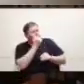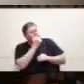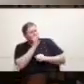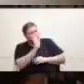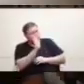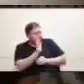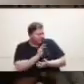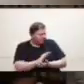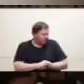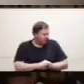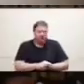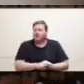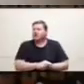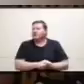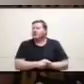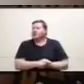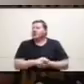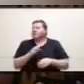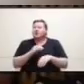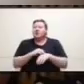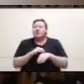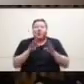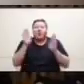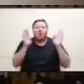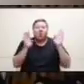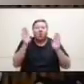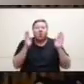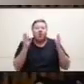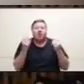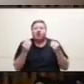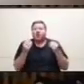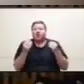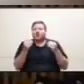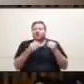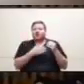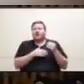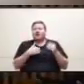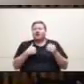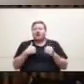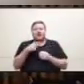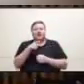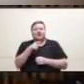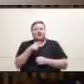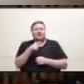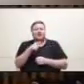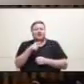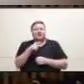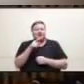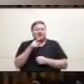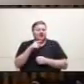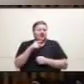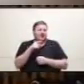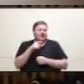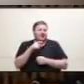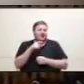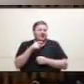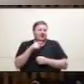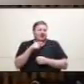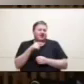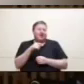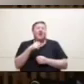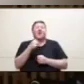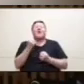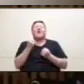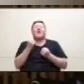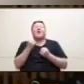Okay. How many more hands do you have here? I had the lady who had the heads up. Oh, I see. I've got lots of afterthoughts.